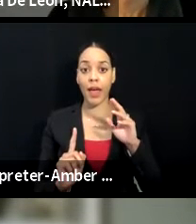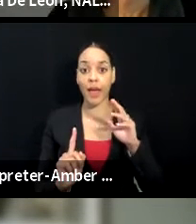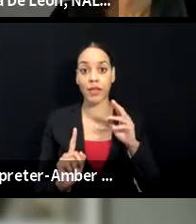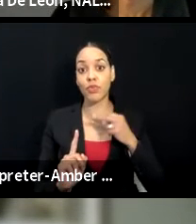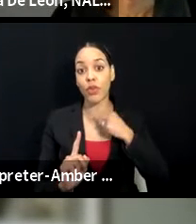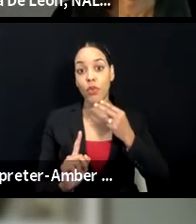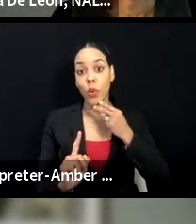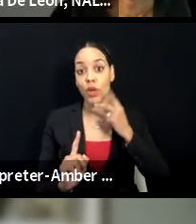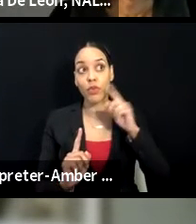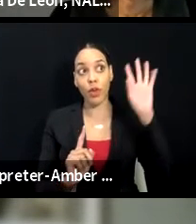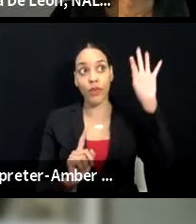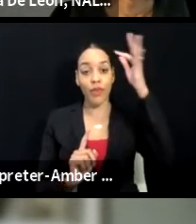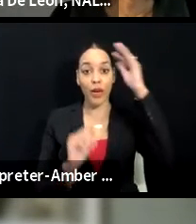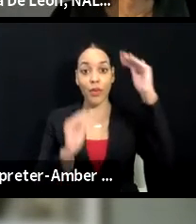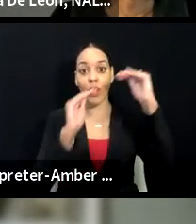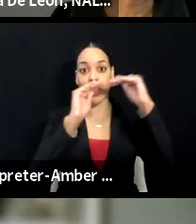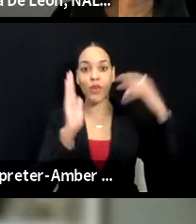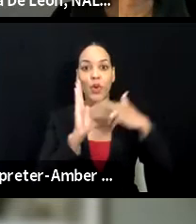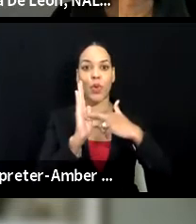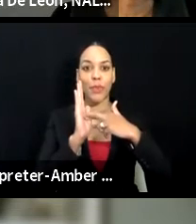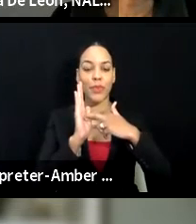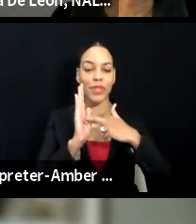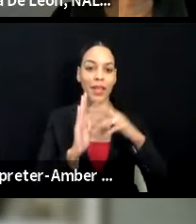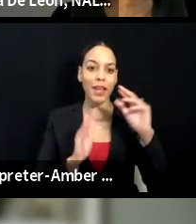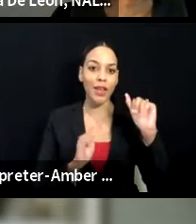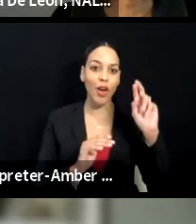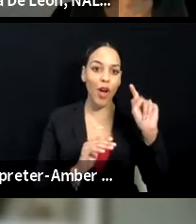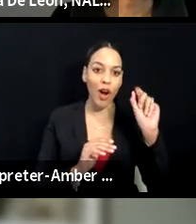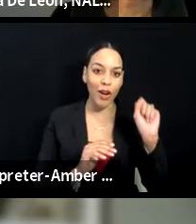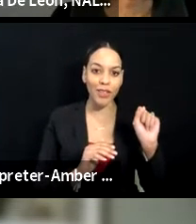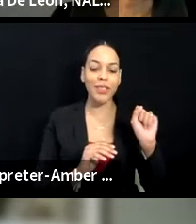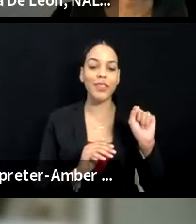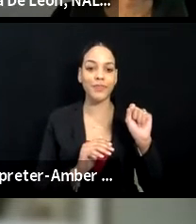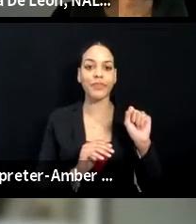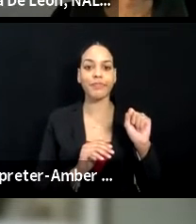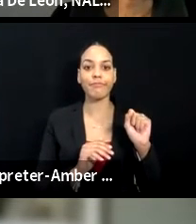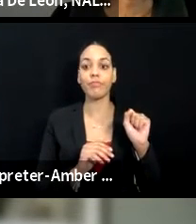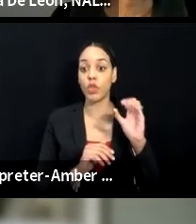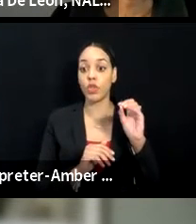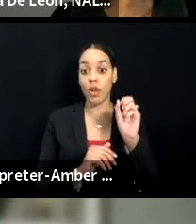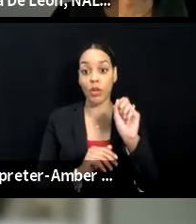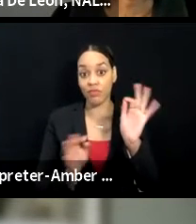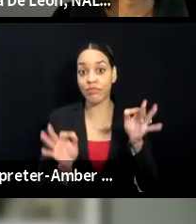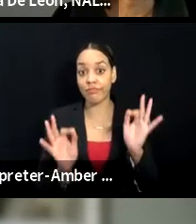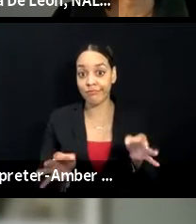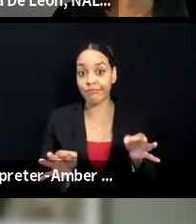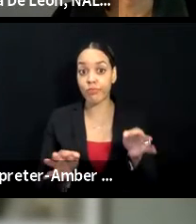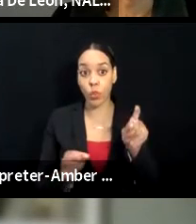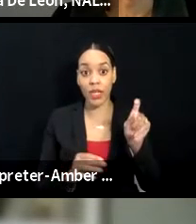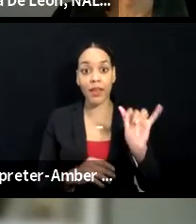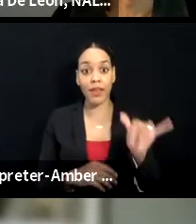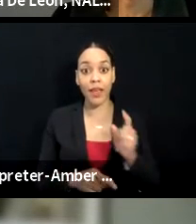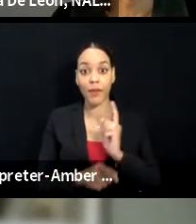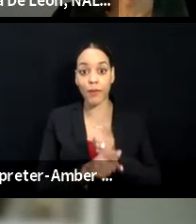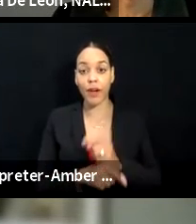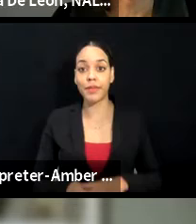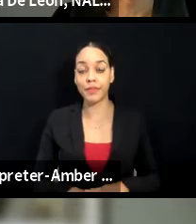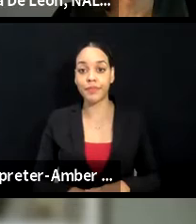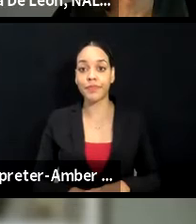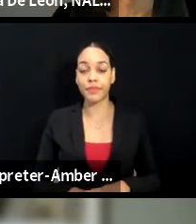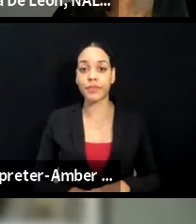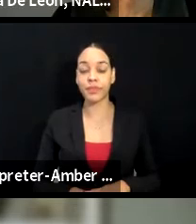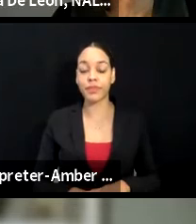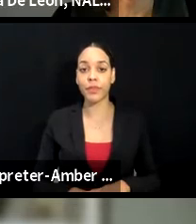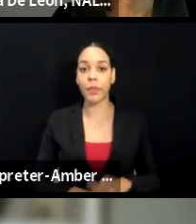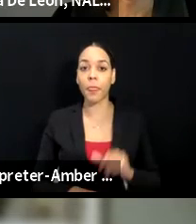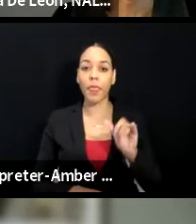level, representative of the arts in an administration. So we absolutely need that, and that will